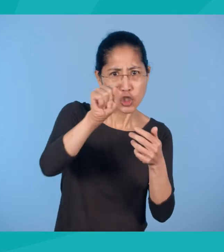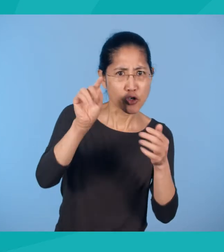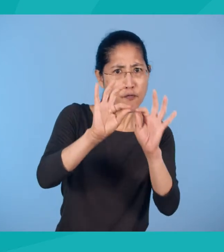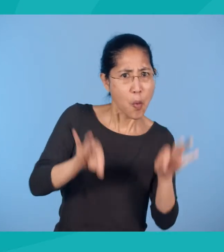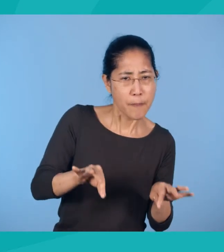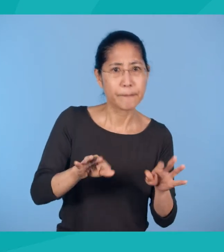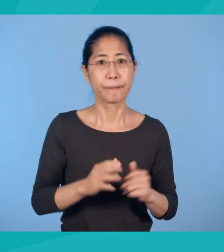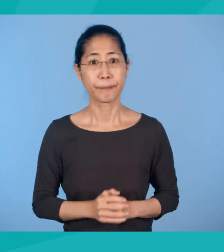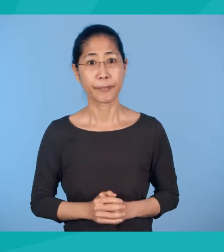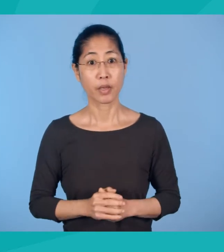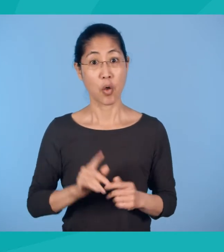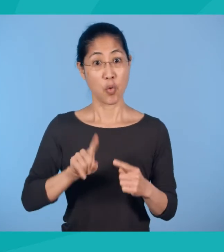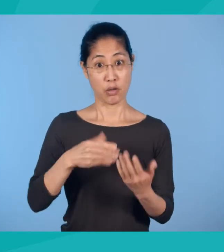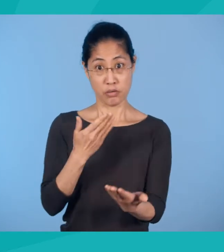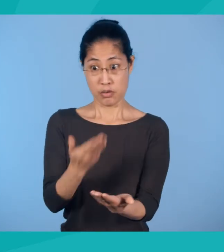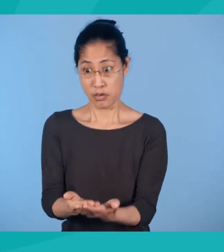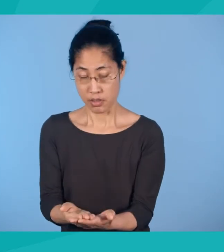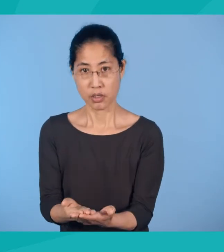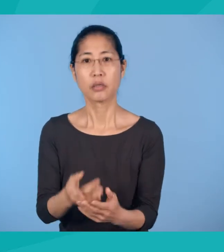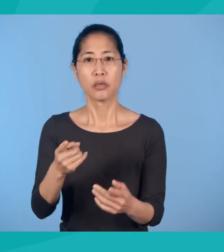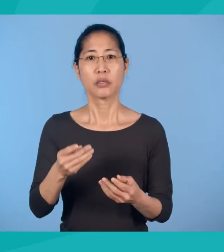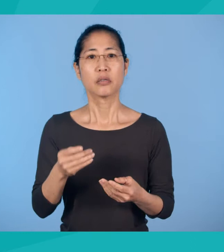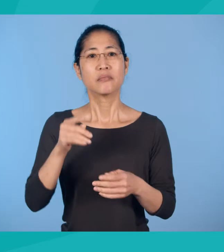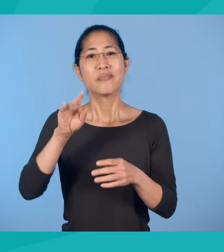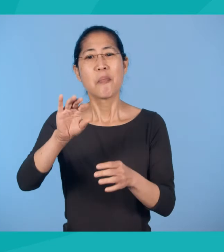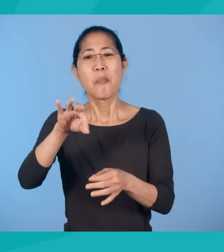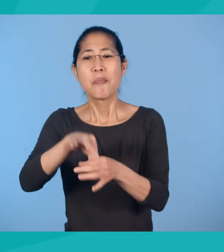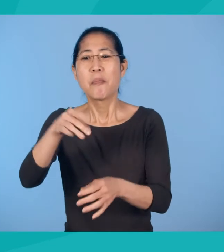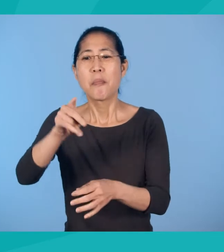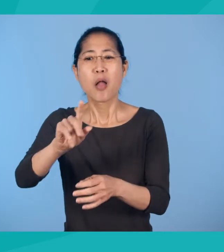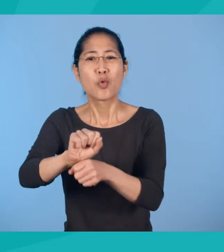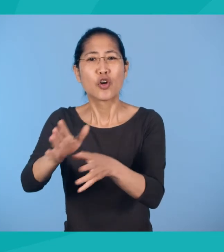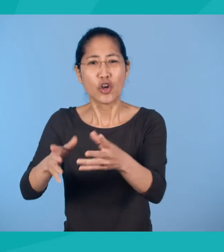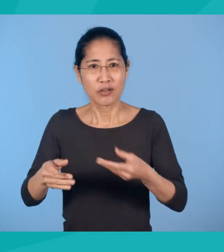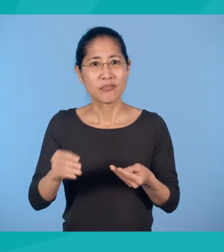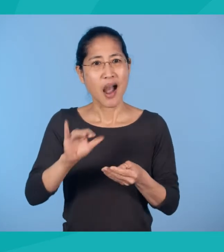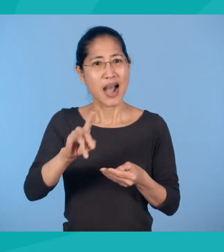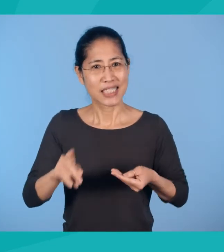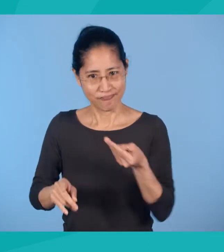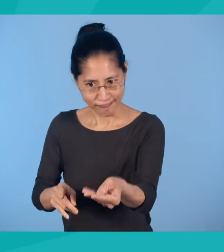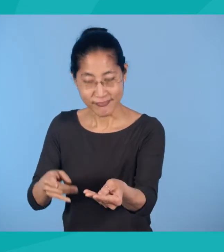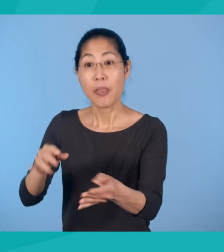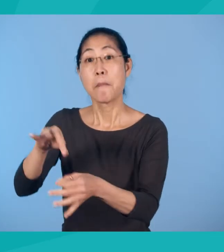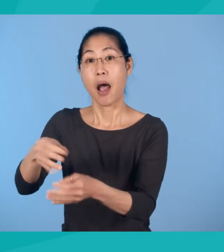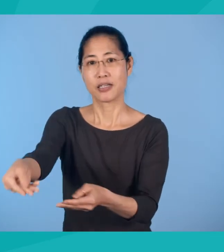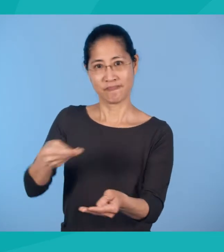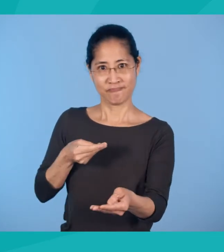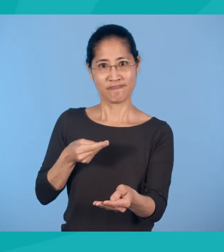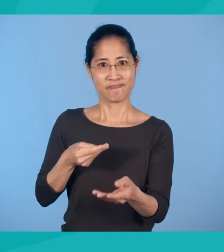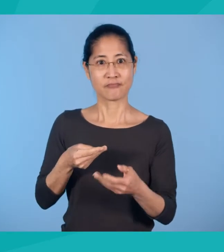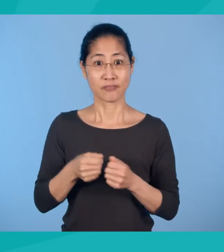ballot. Poll workers are there if you need help casting your ballot, so make sure you tell the poll worker if you require any assistance or have any